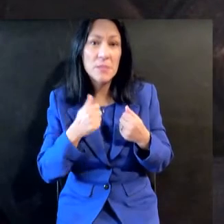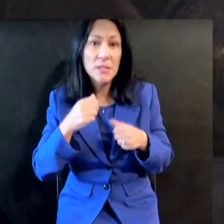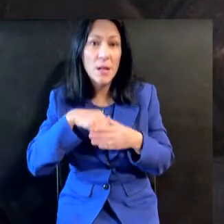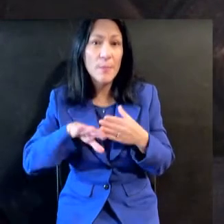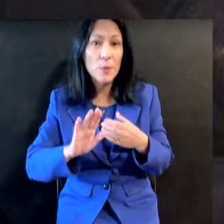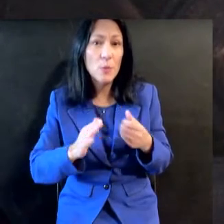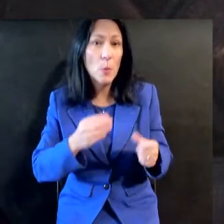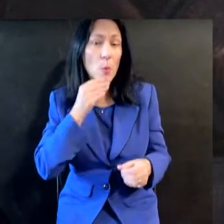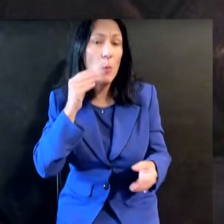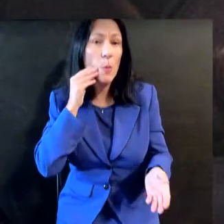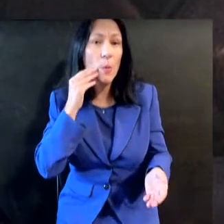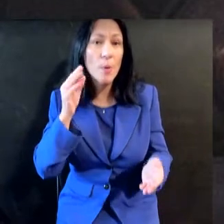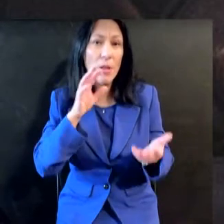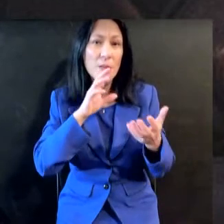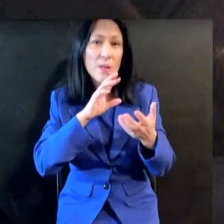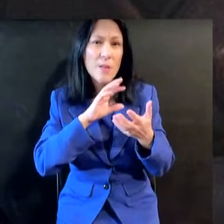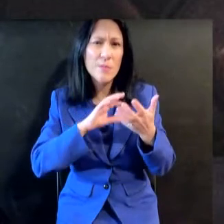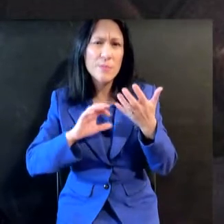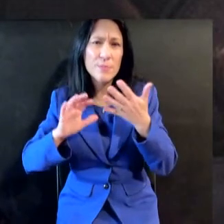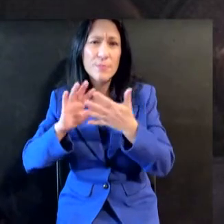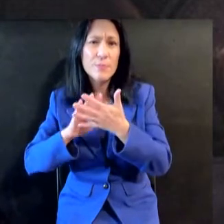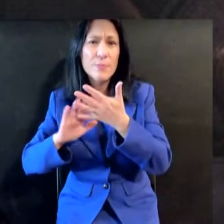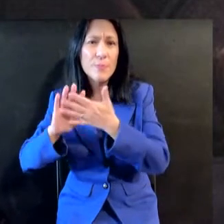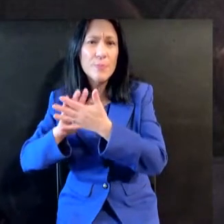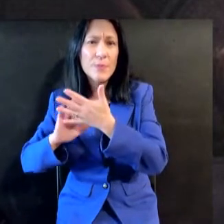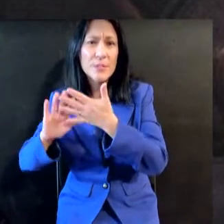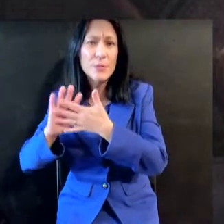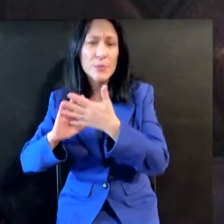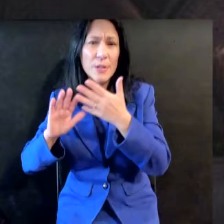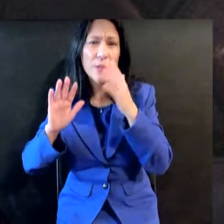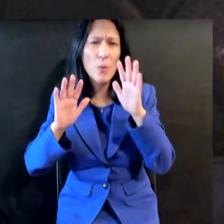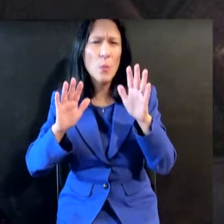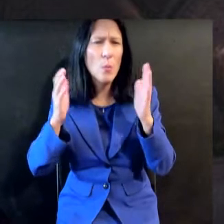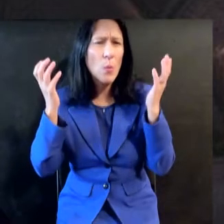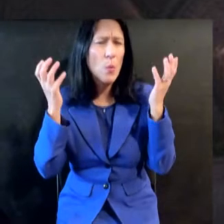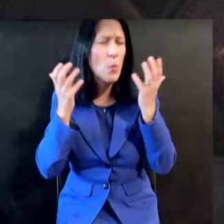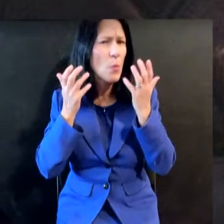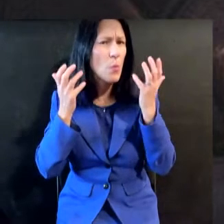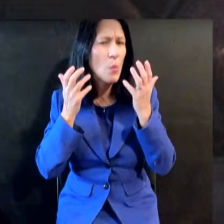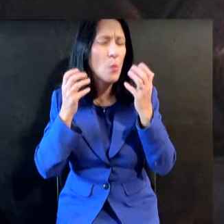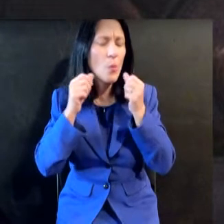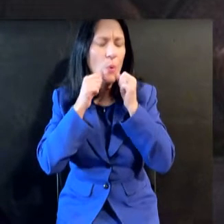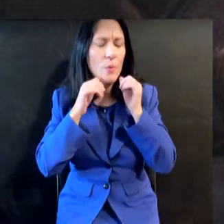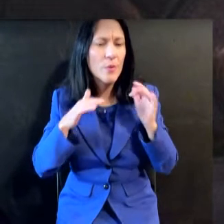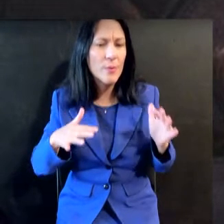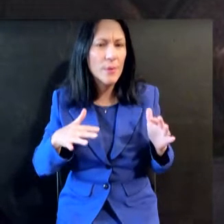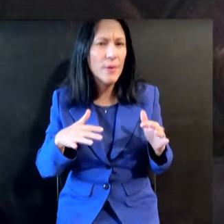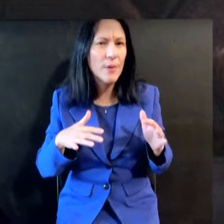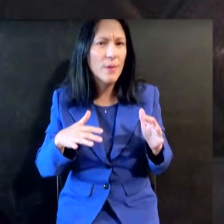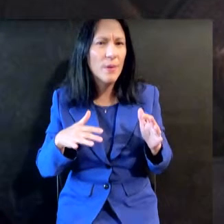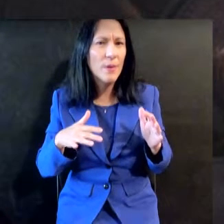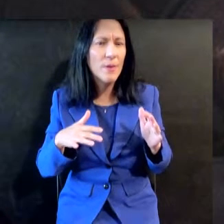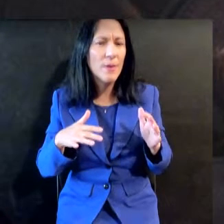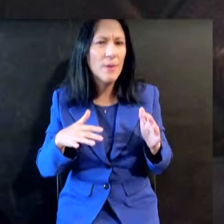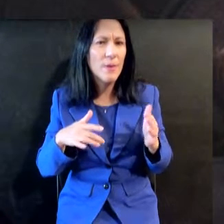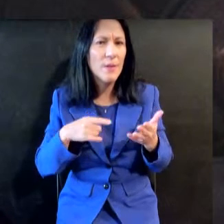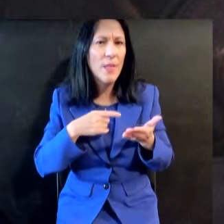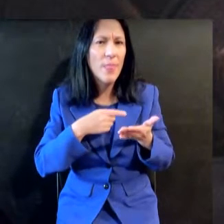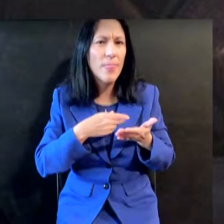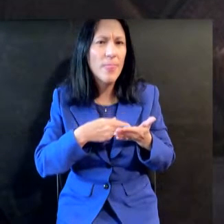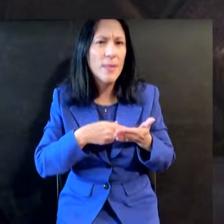the mystery, the wonder, the gift that is this